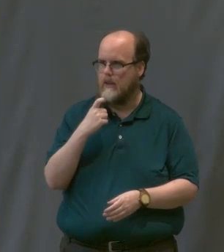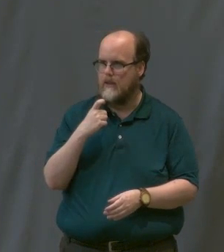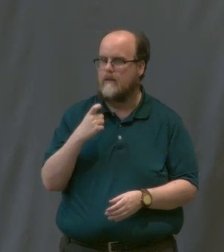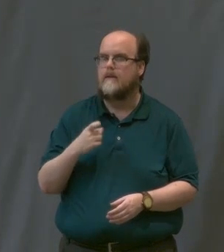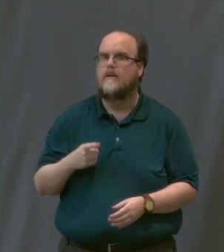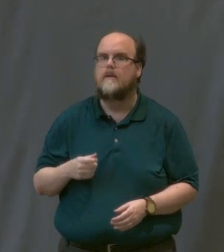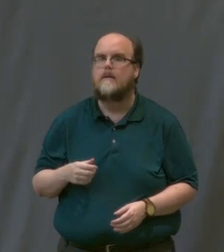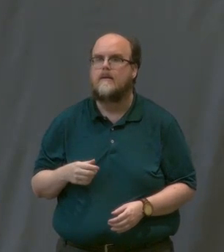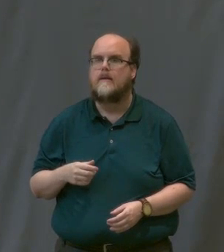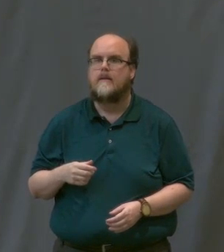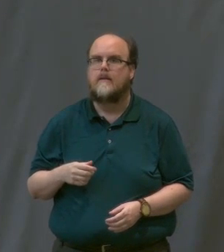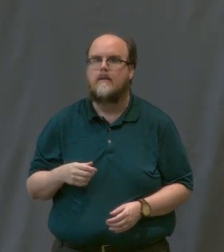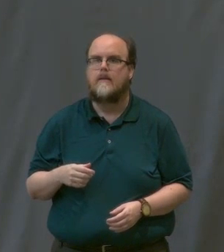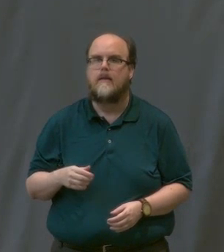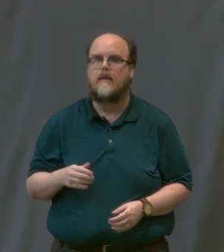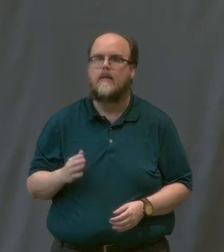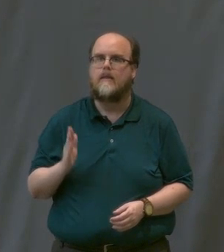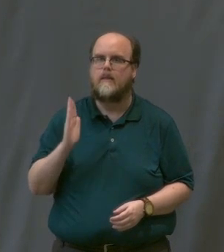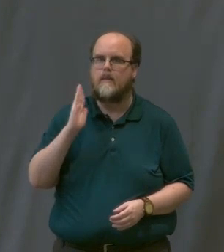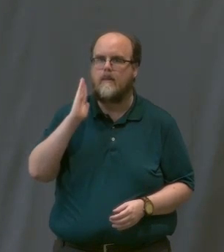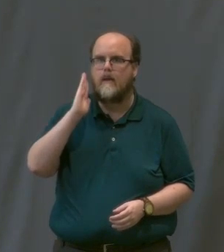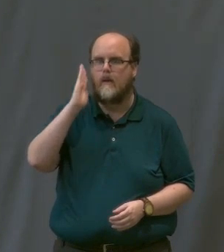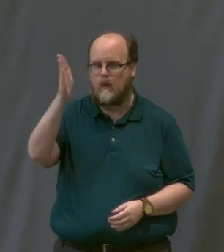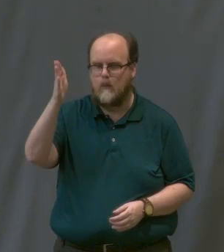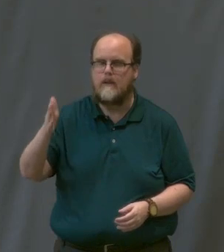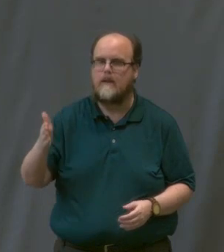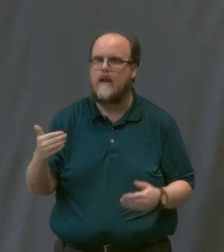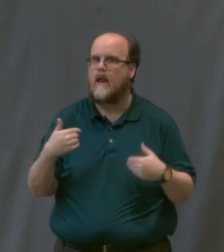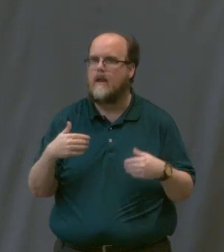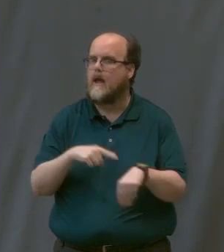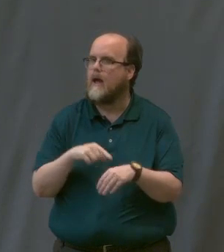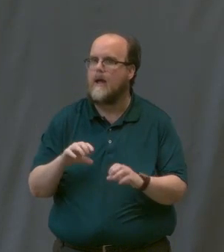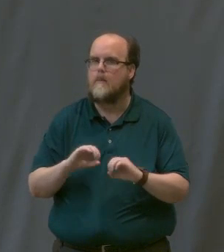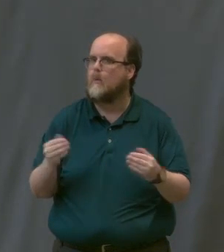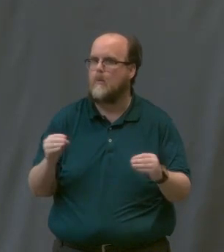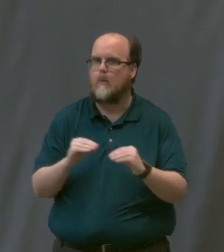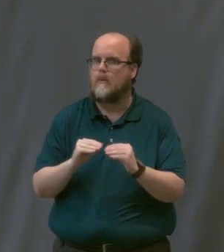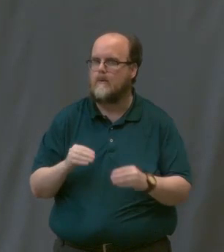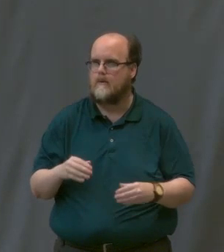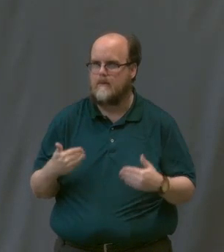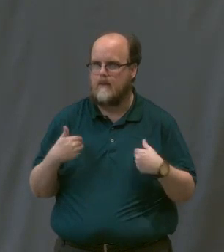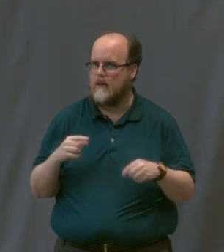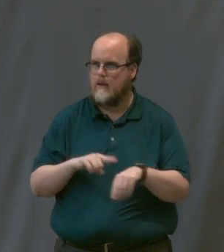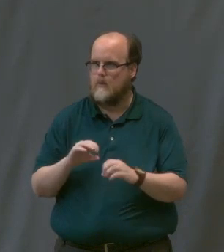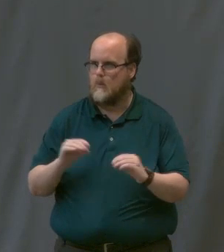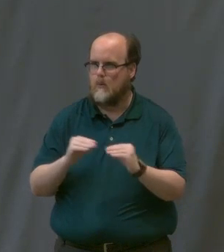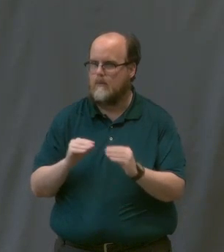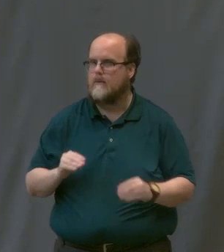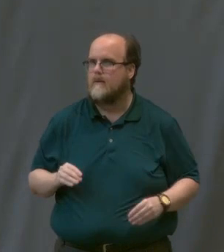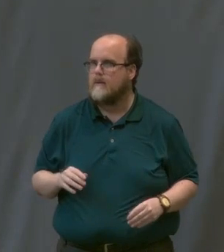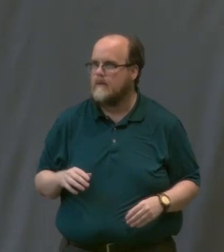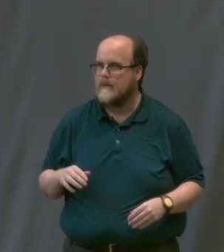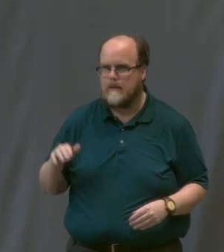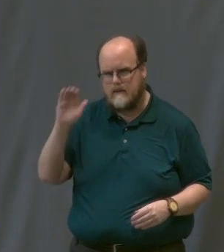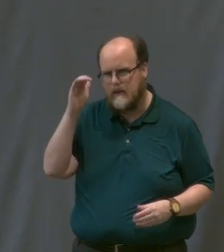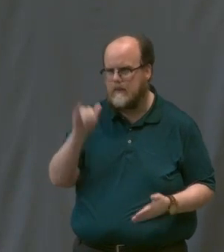It says that there should be time no longer. You say, well, that sounds to me like